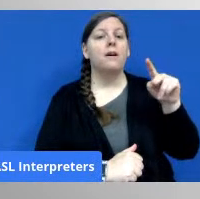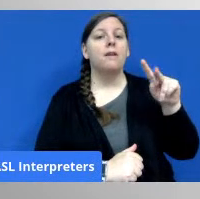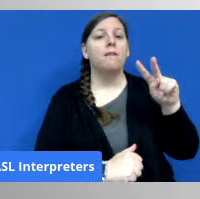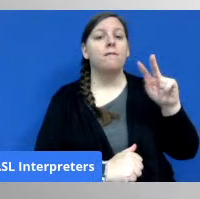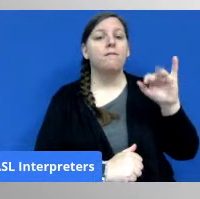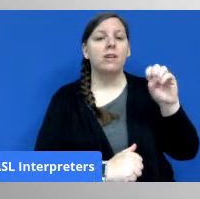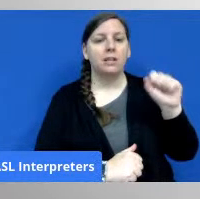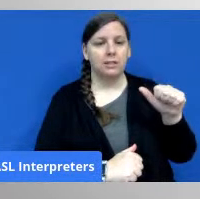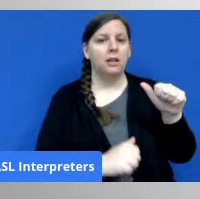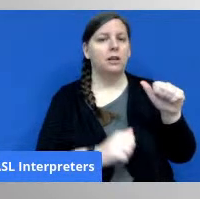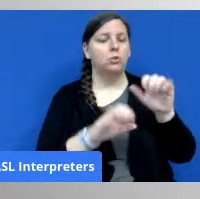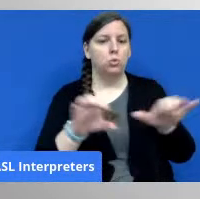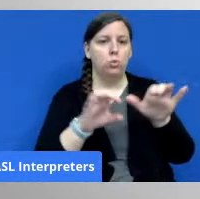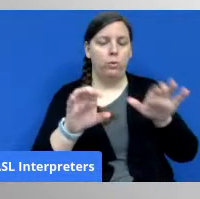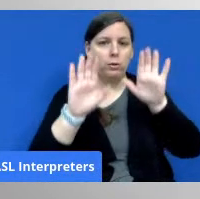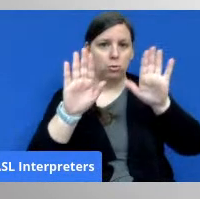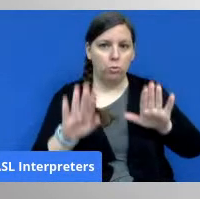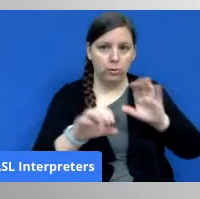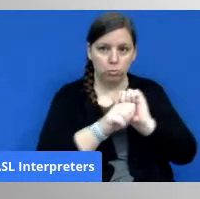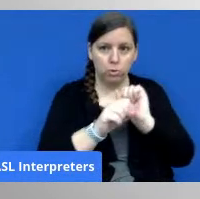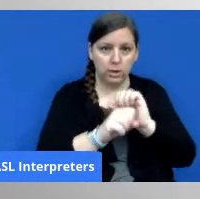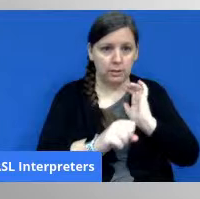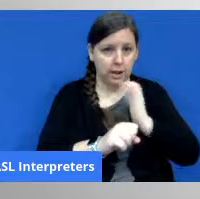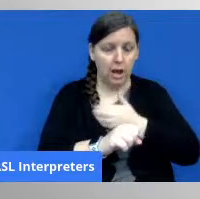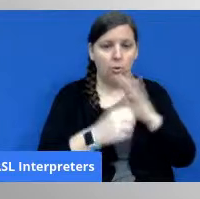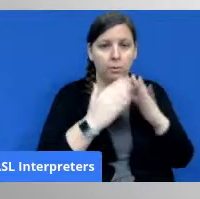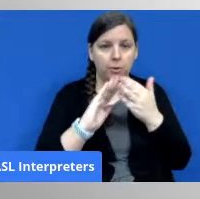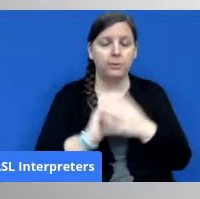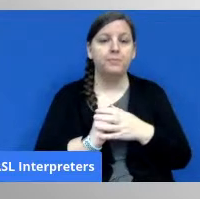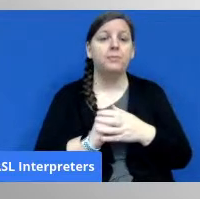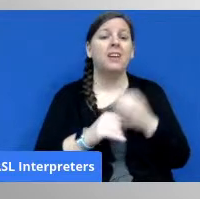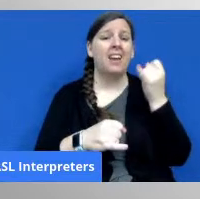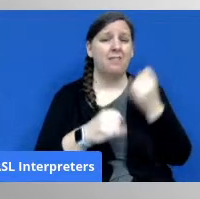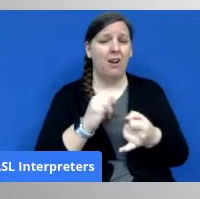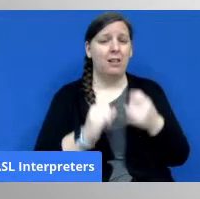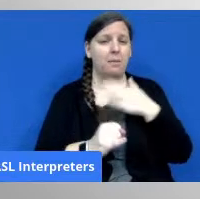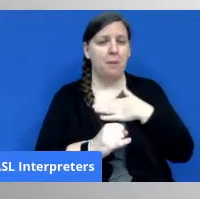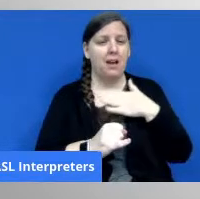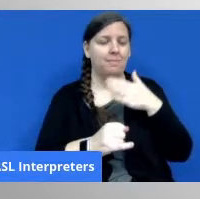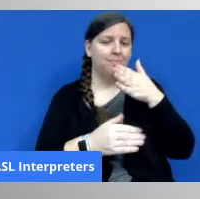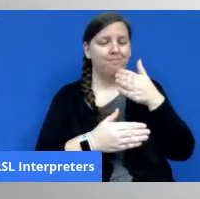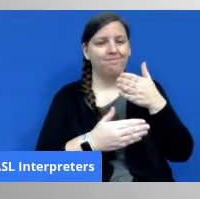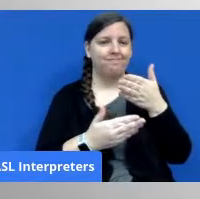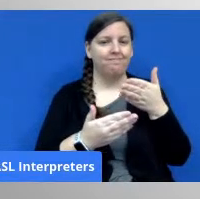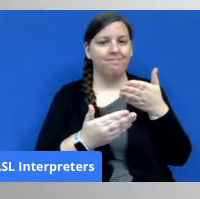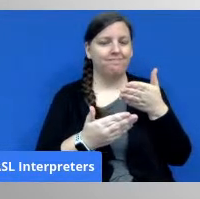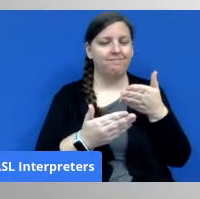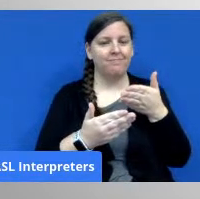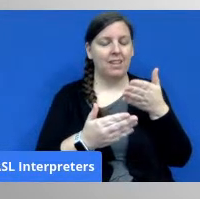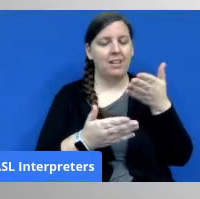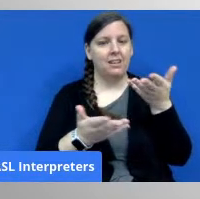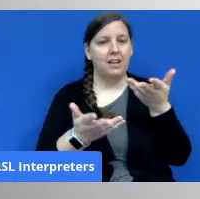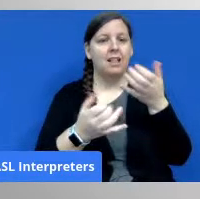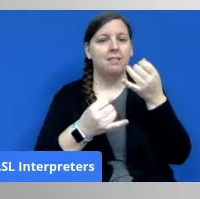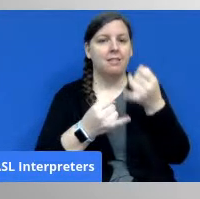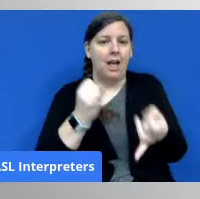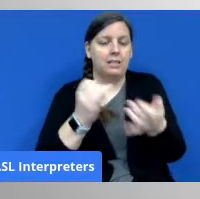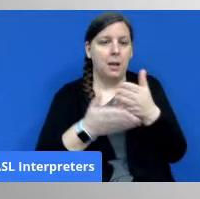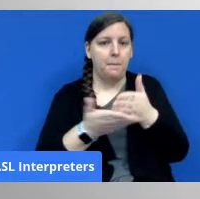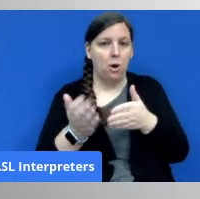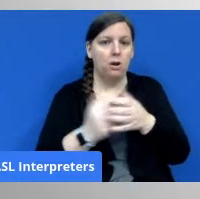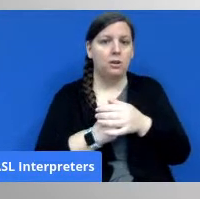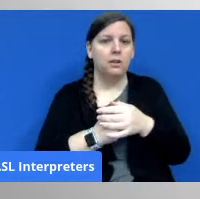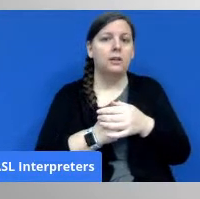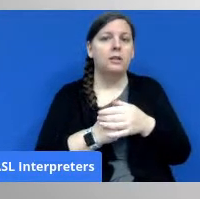last bit, but I just wanted to, there's a lot going on in the virtual space and in a lot of our, traditional programs that